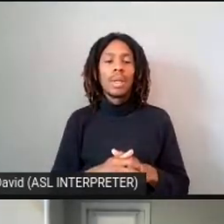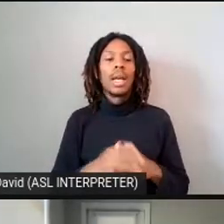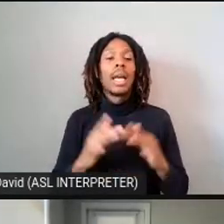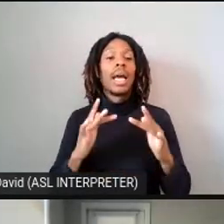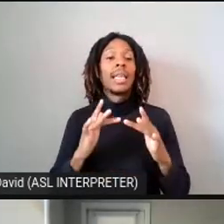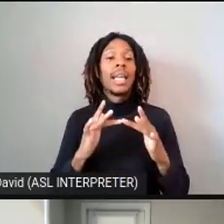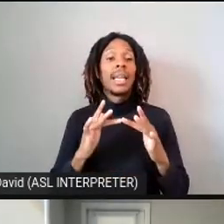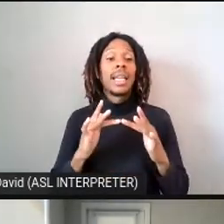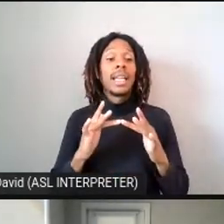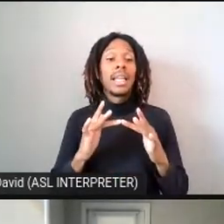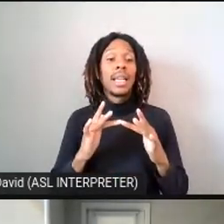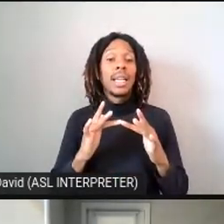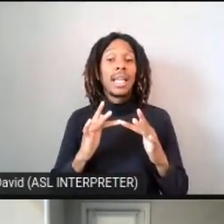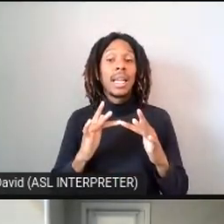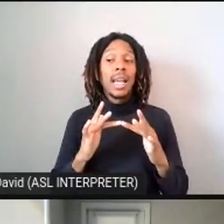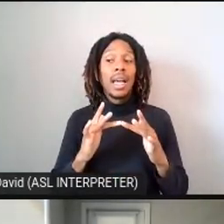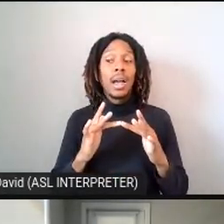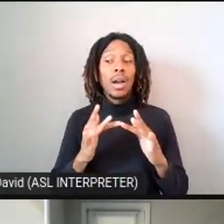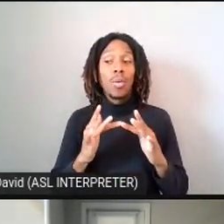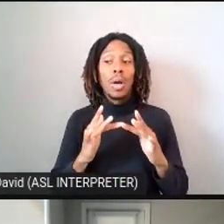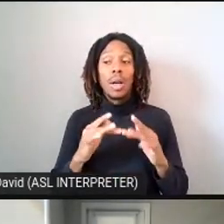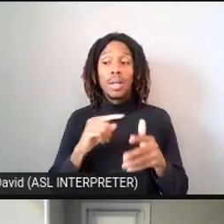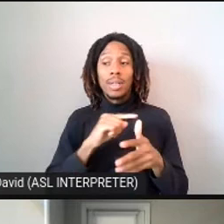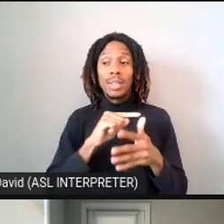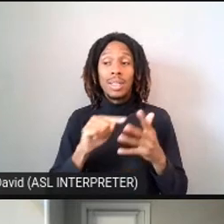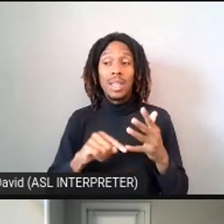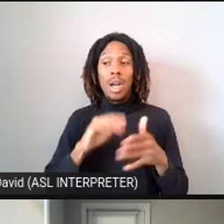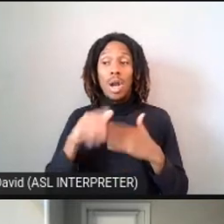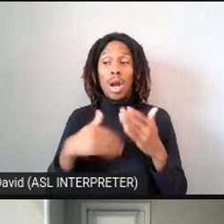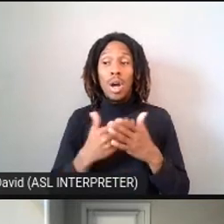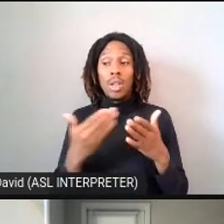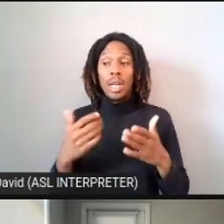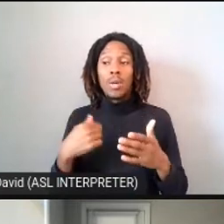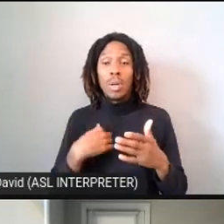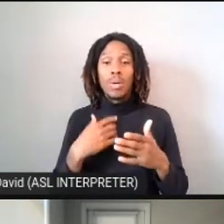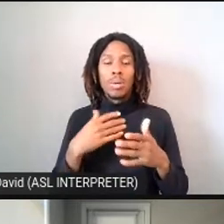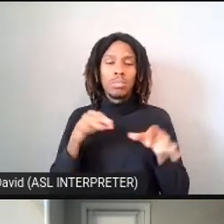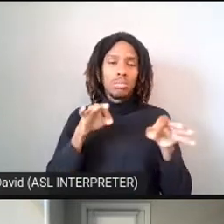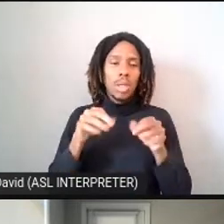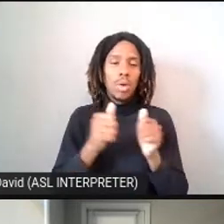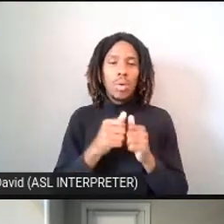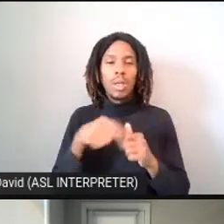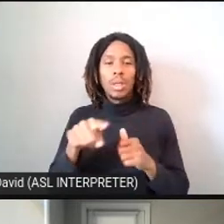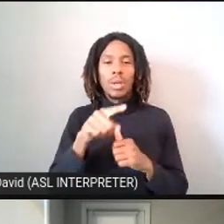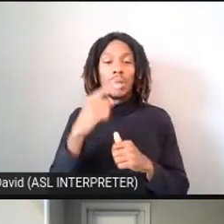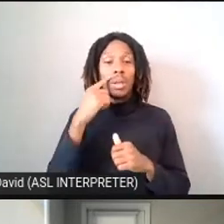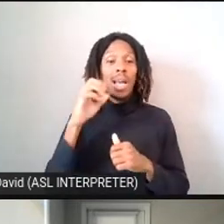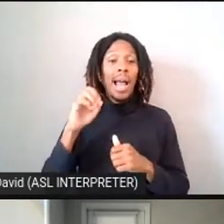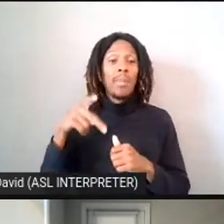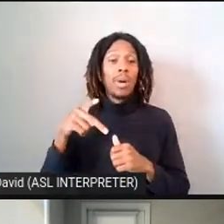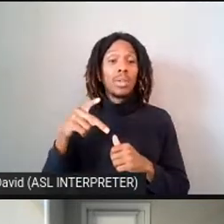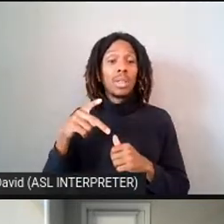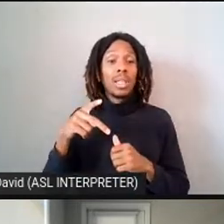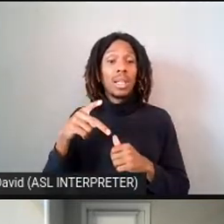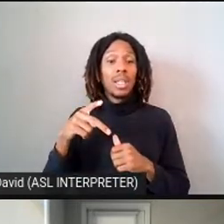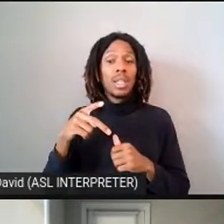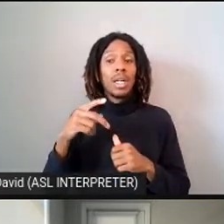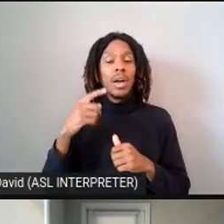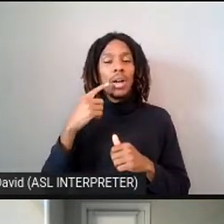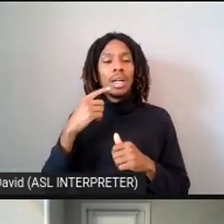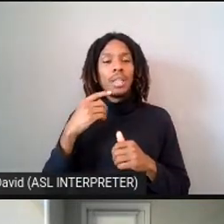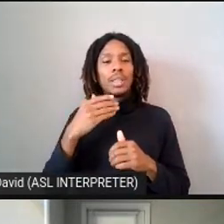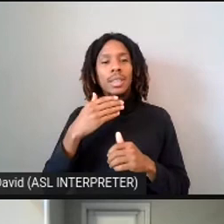here, again, this is all things that we would go through with you because the outpost is designed to communicate with